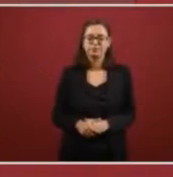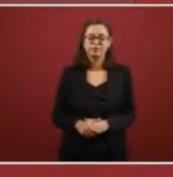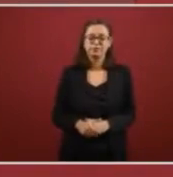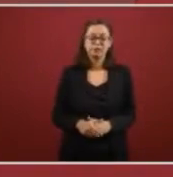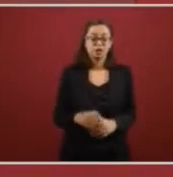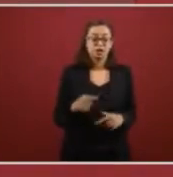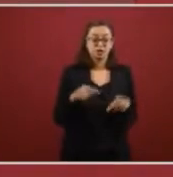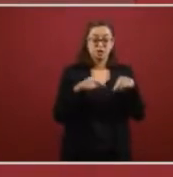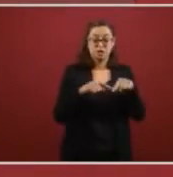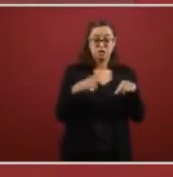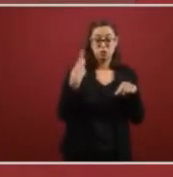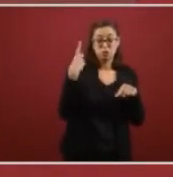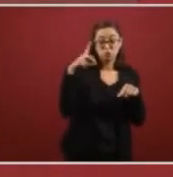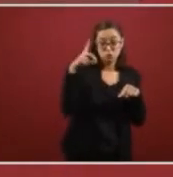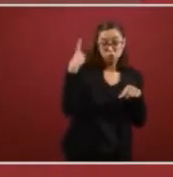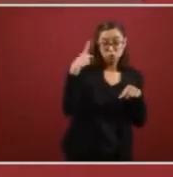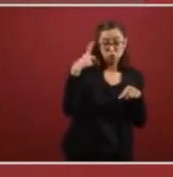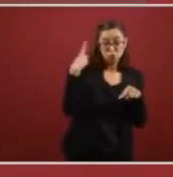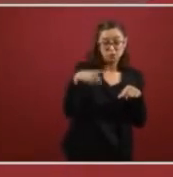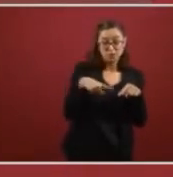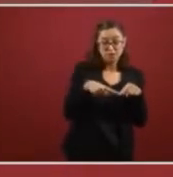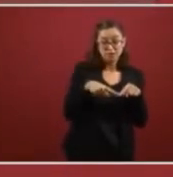To go from Durango